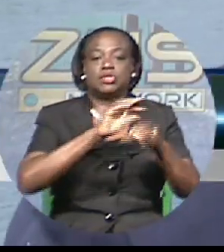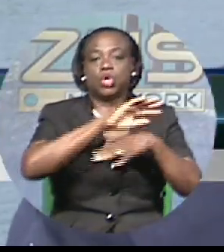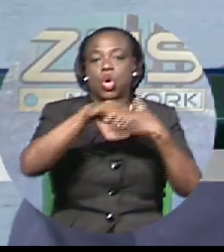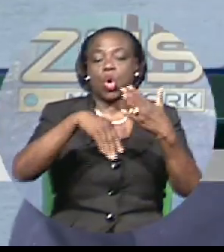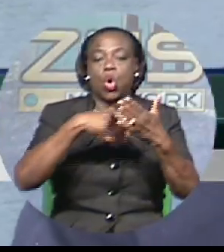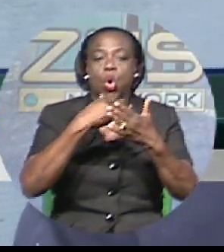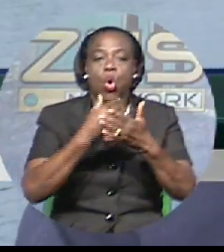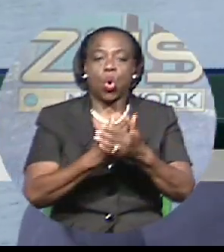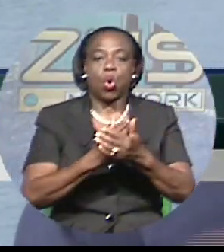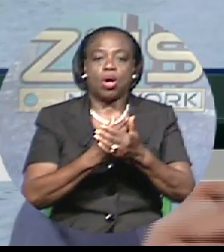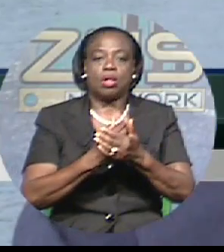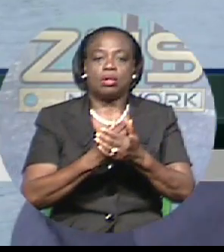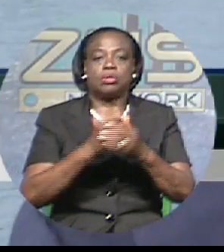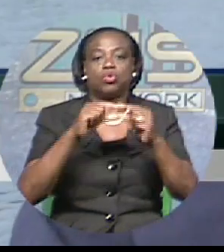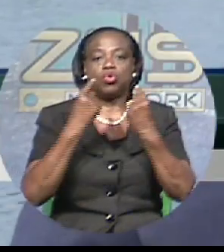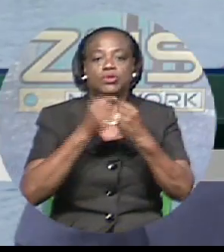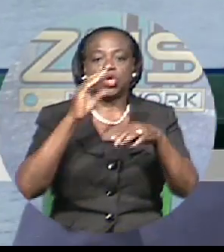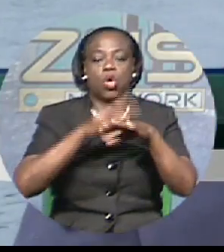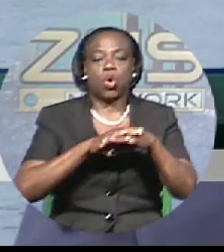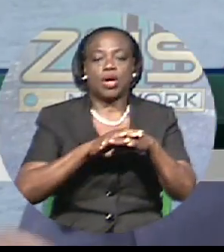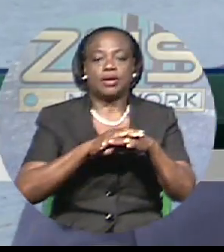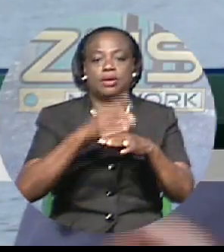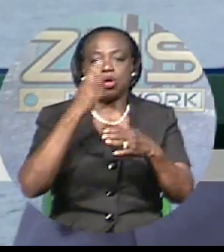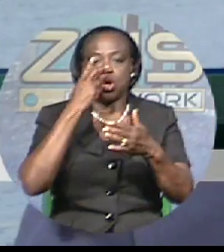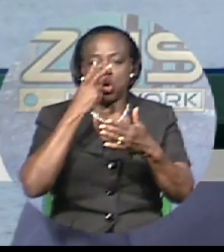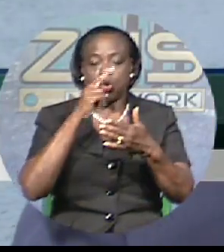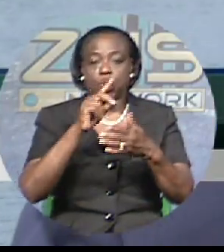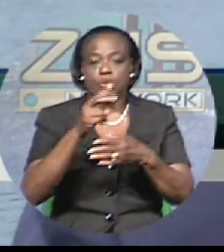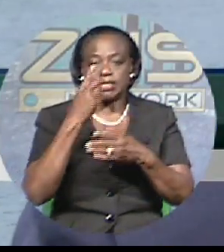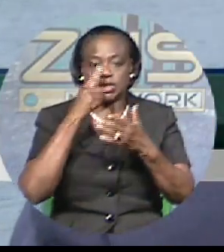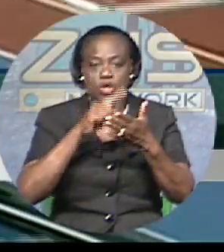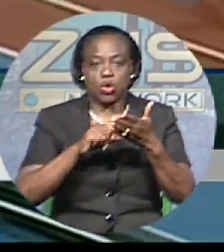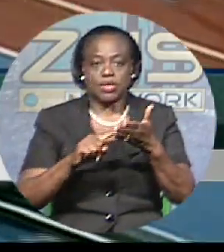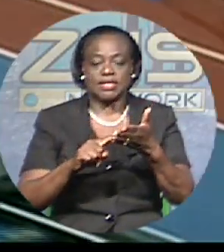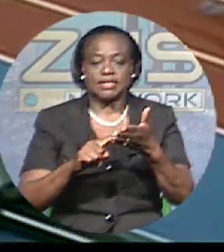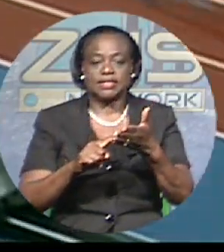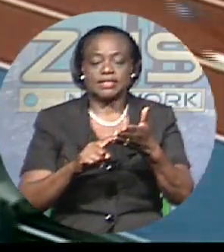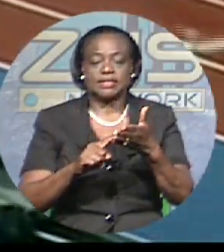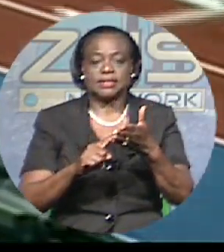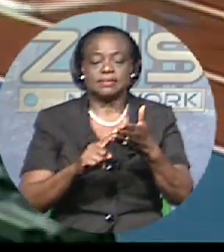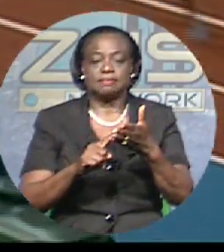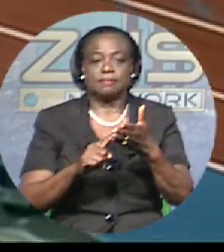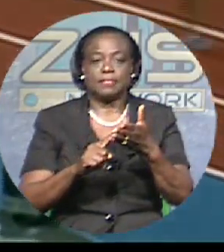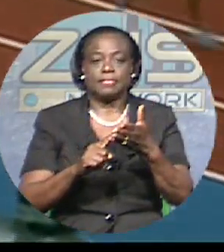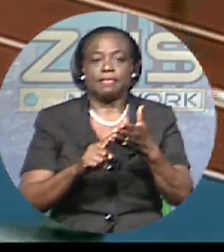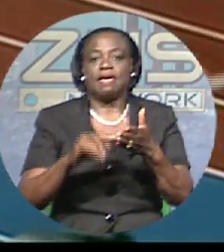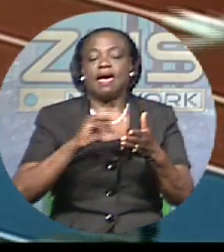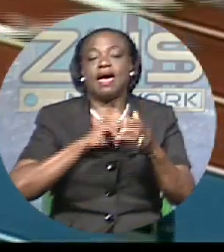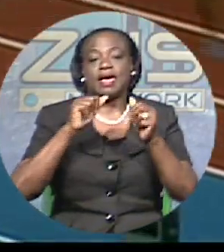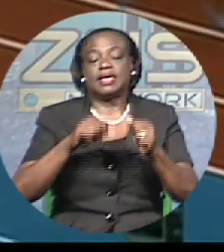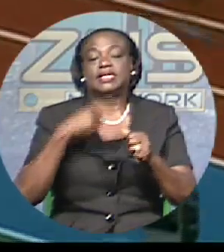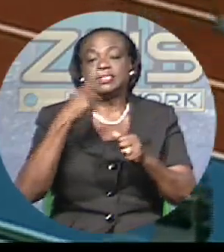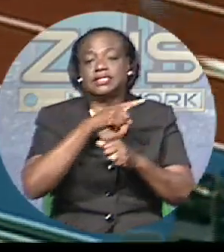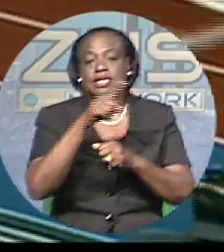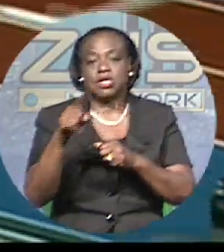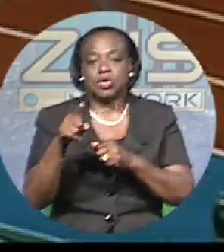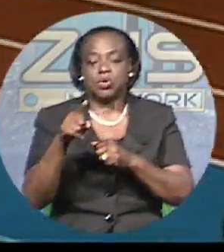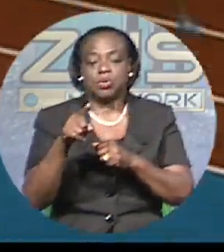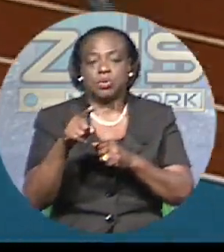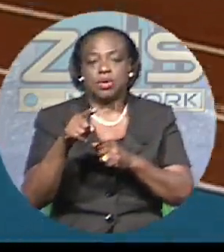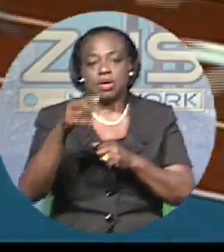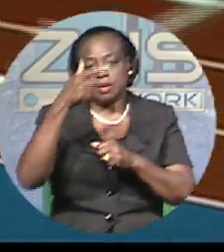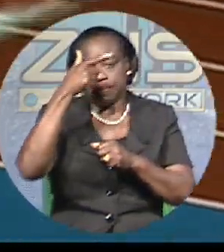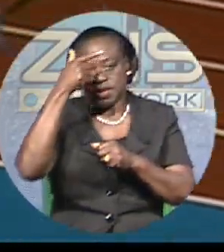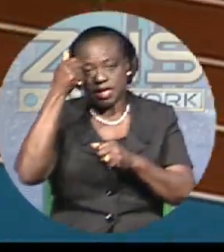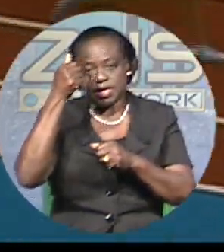notice simply because of the time in which the CAC Games will be held. I can tell you from me just having a conversation with some of the elite